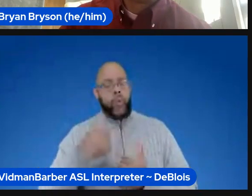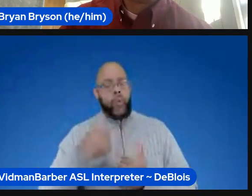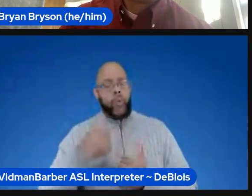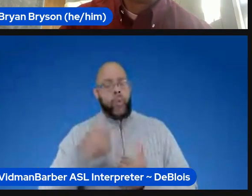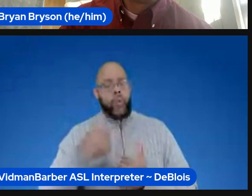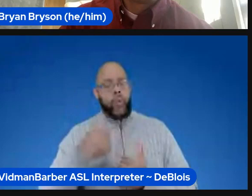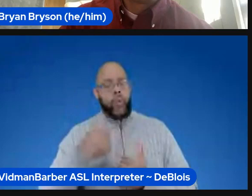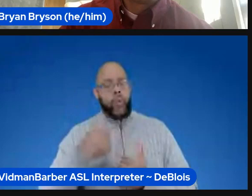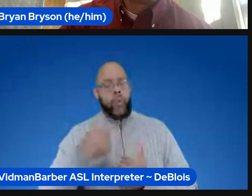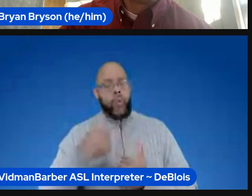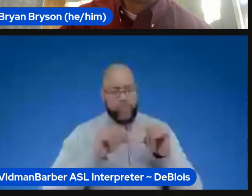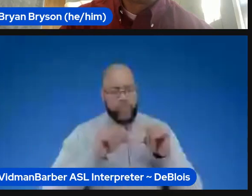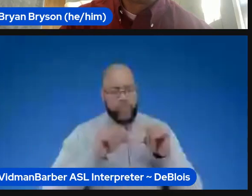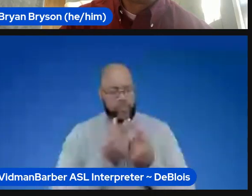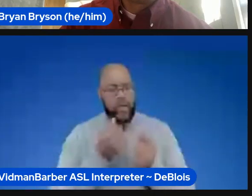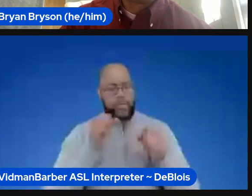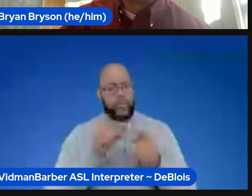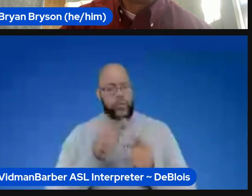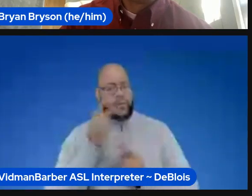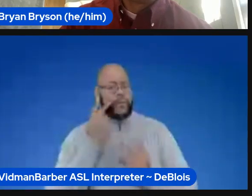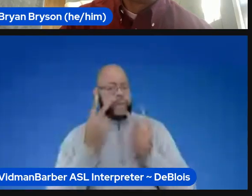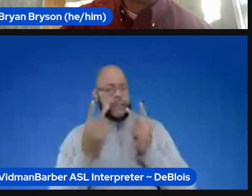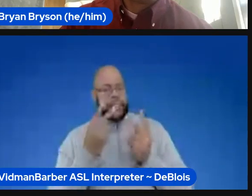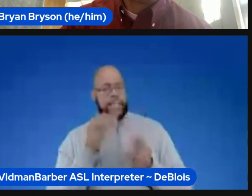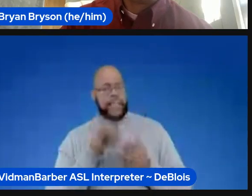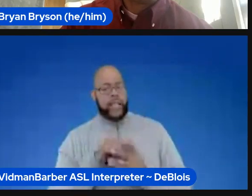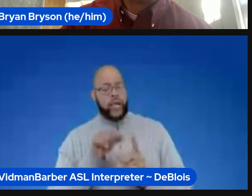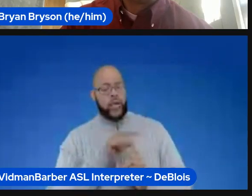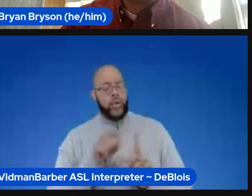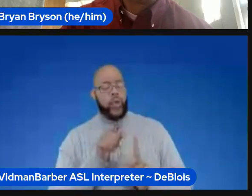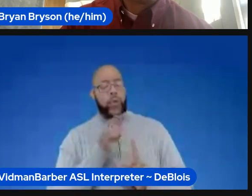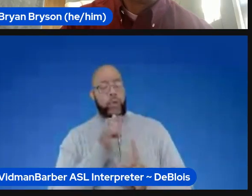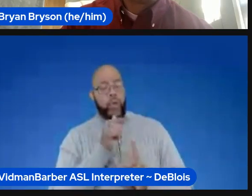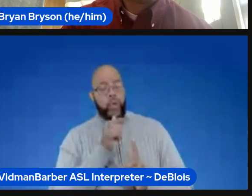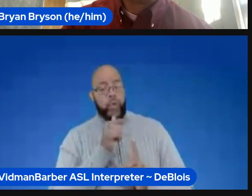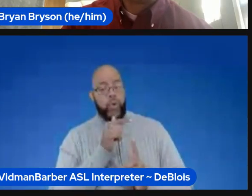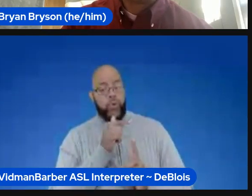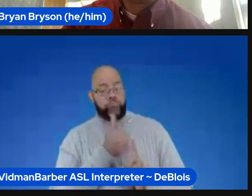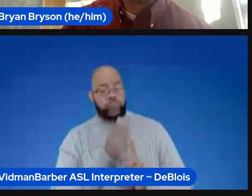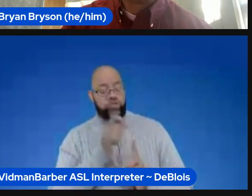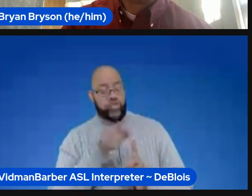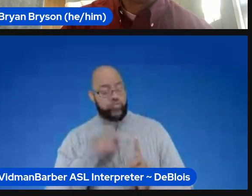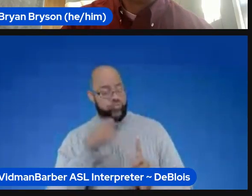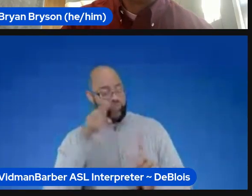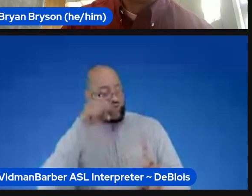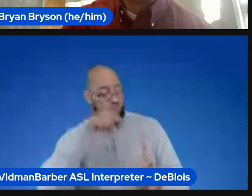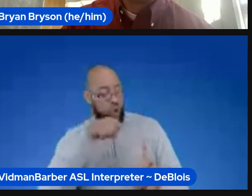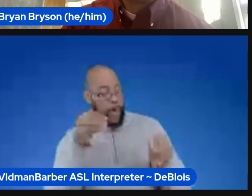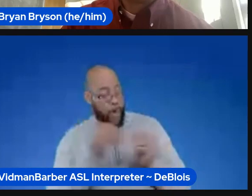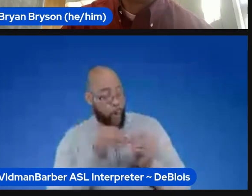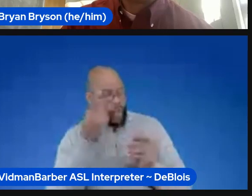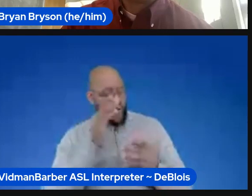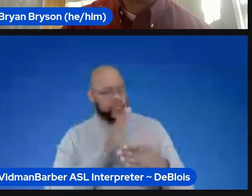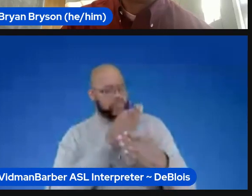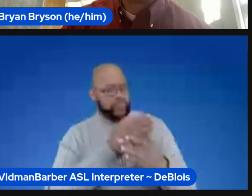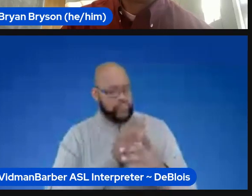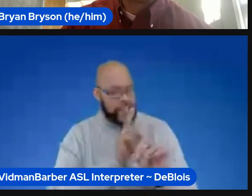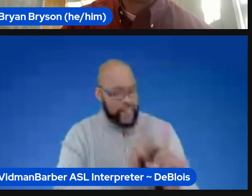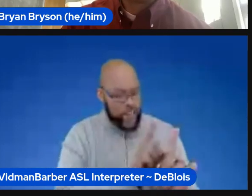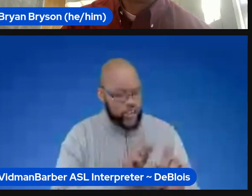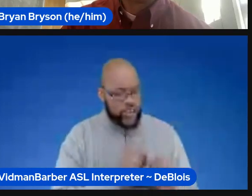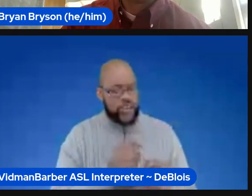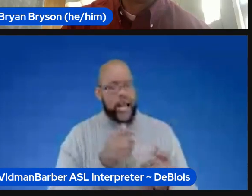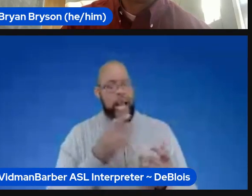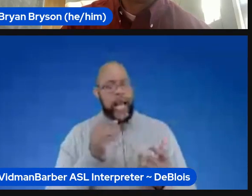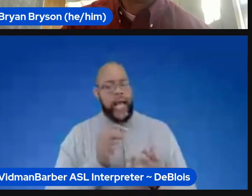subgroups, and we were able to see those who we should target for interventions and those who maybe